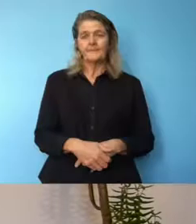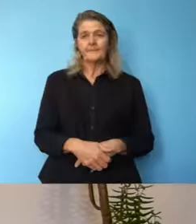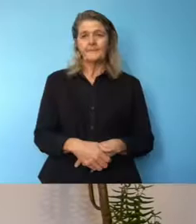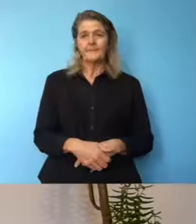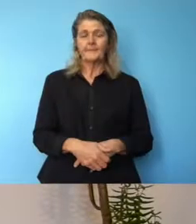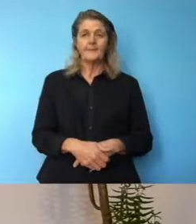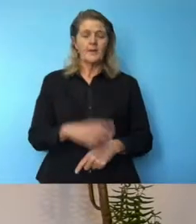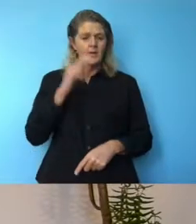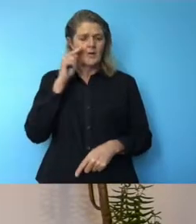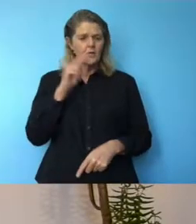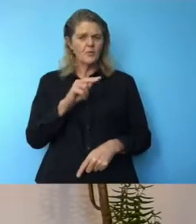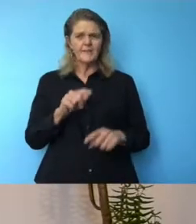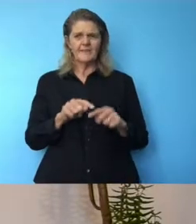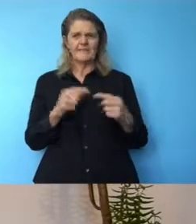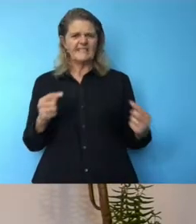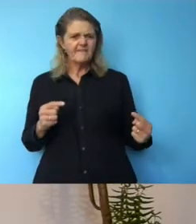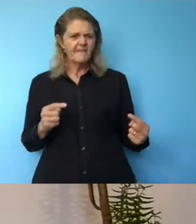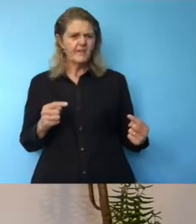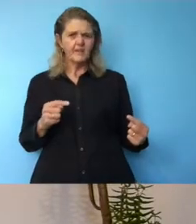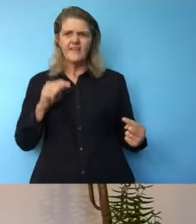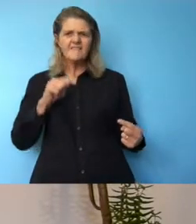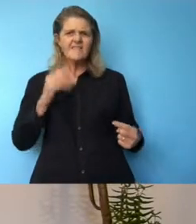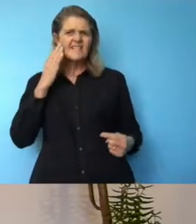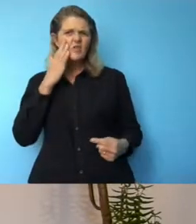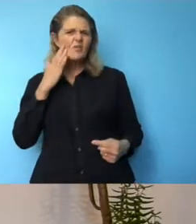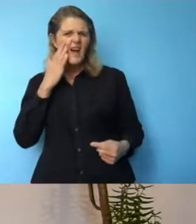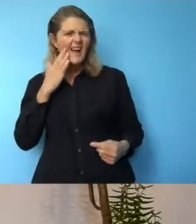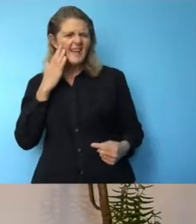And it's so different, this grey, compared to